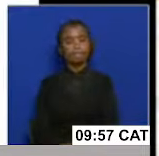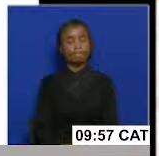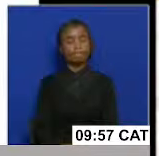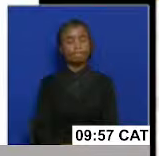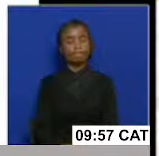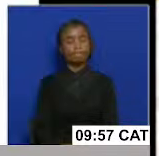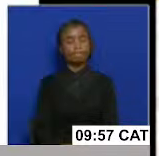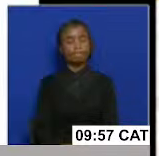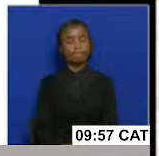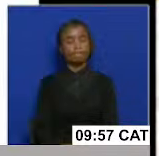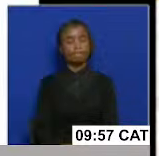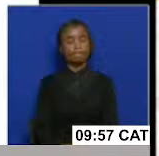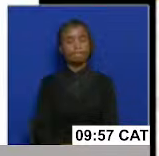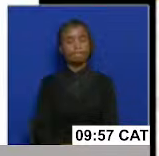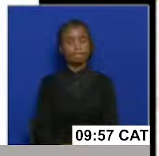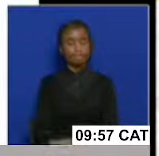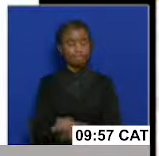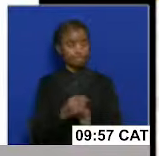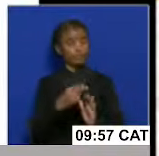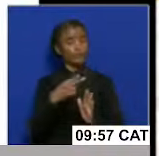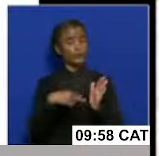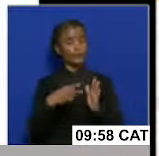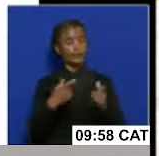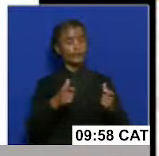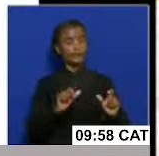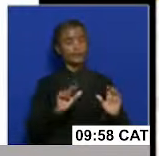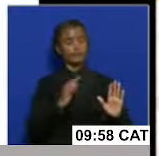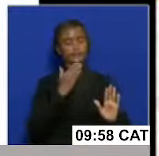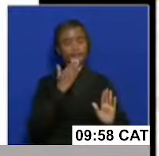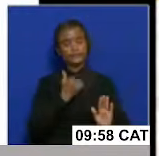You may read paragraph 7, please.